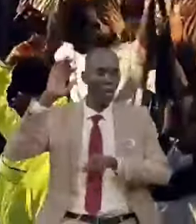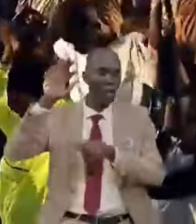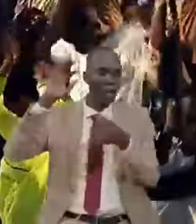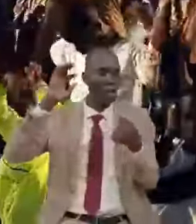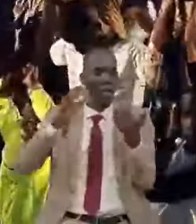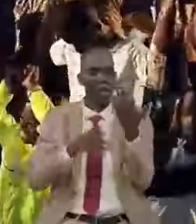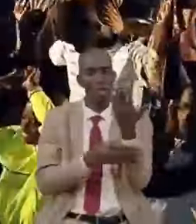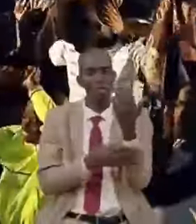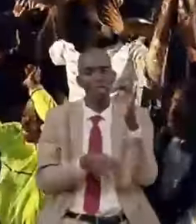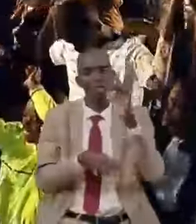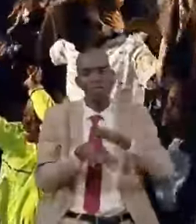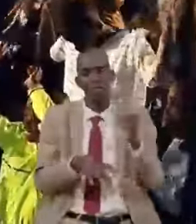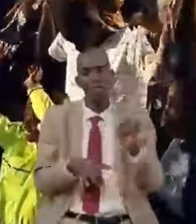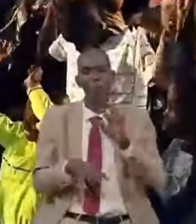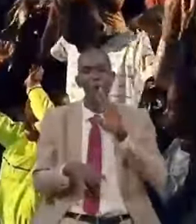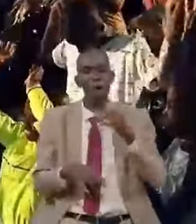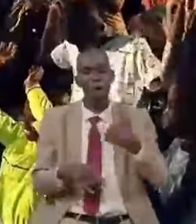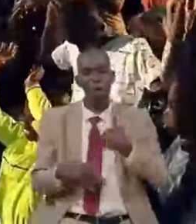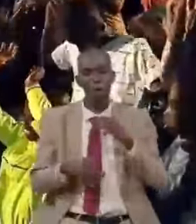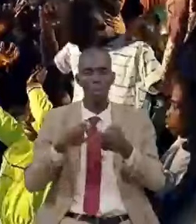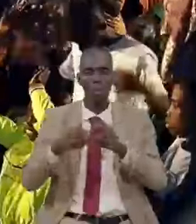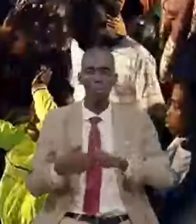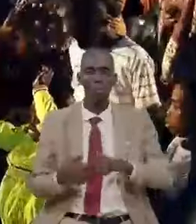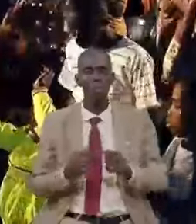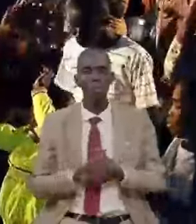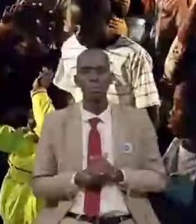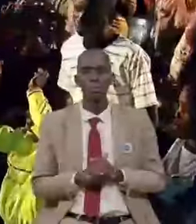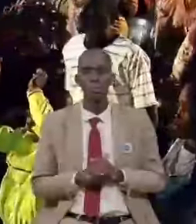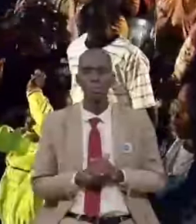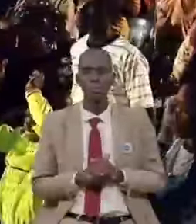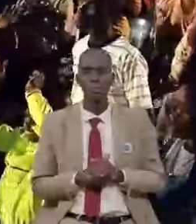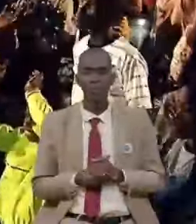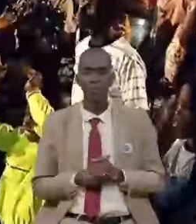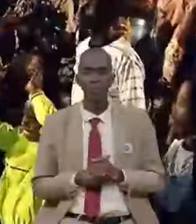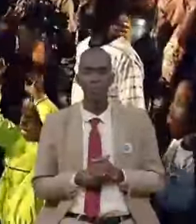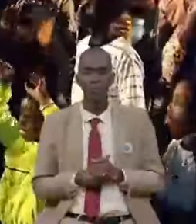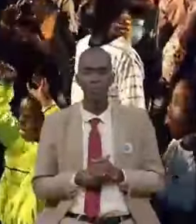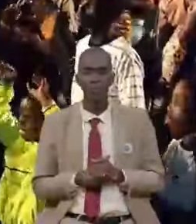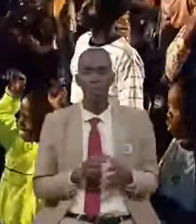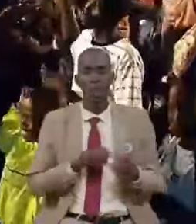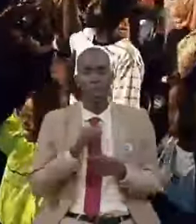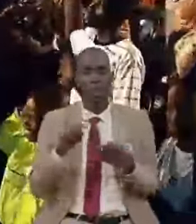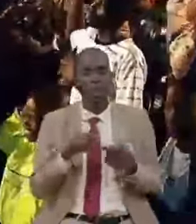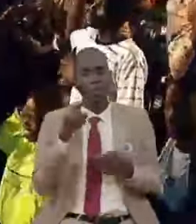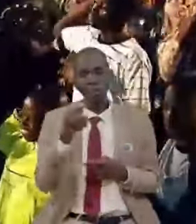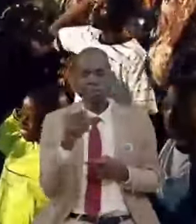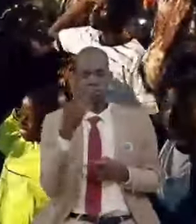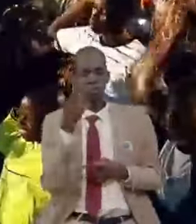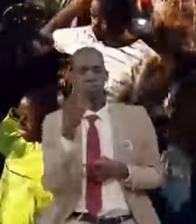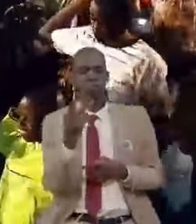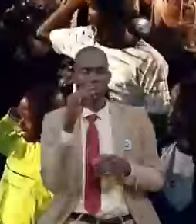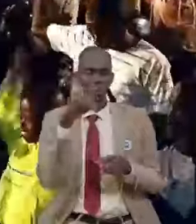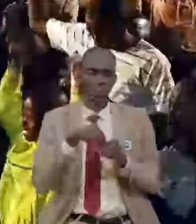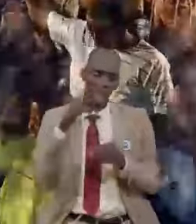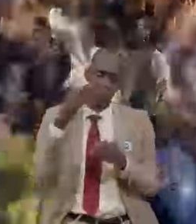you have the challenge. When you hear the name of Jesus, your miracle has